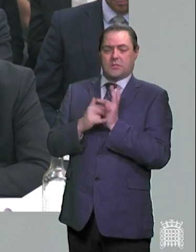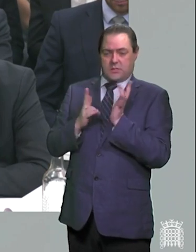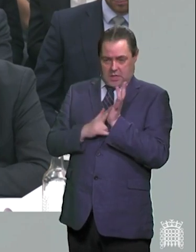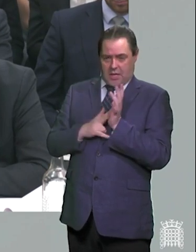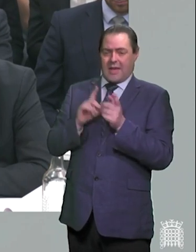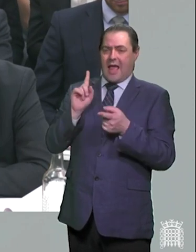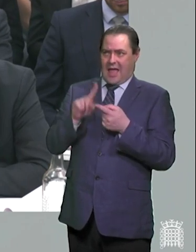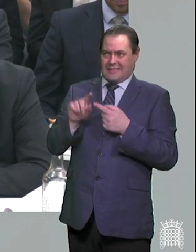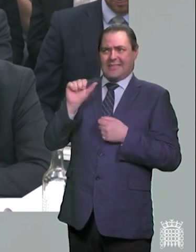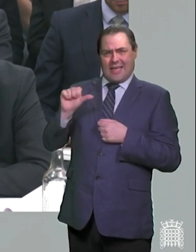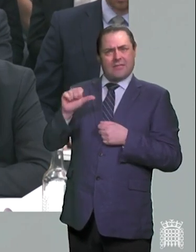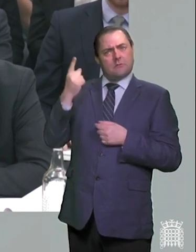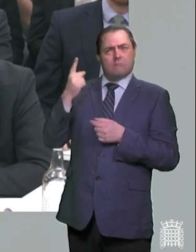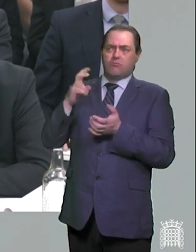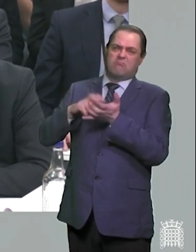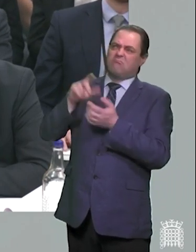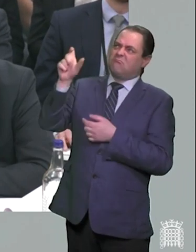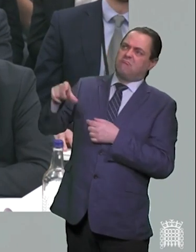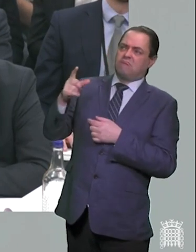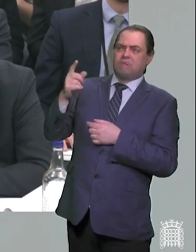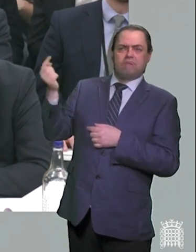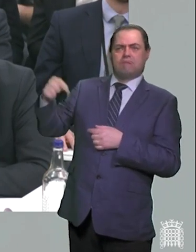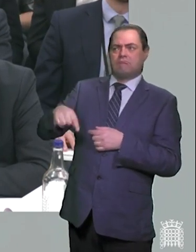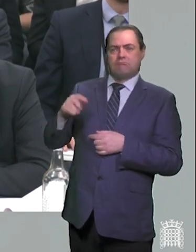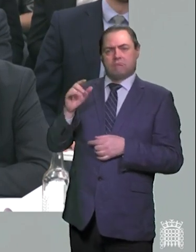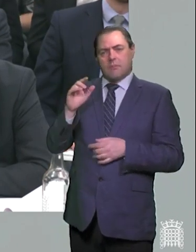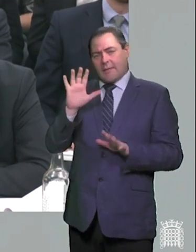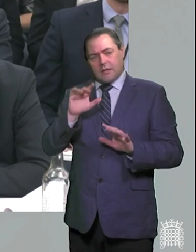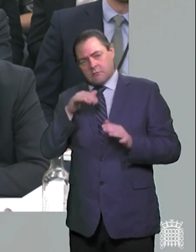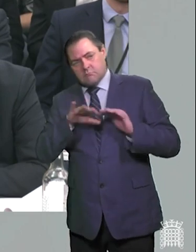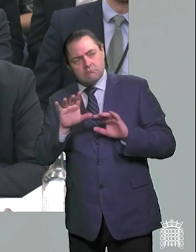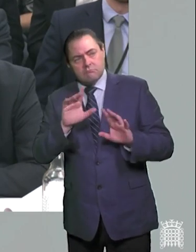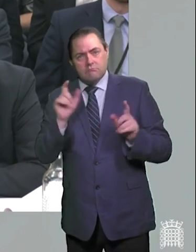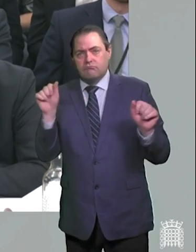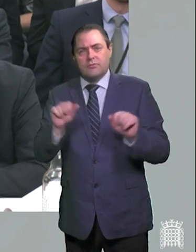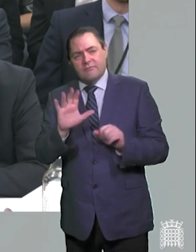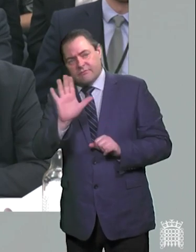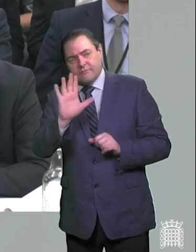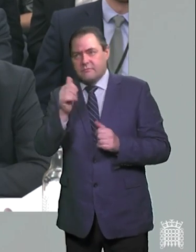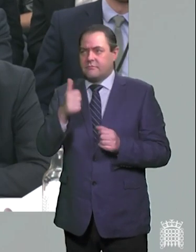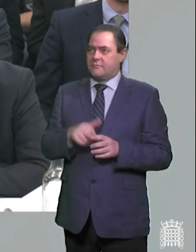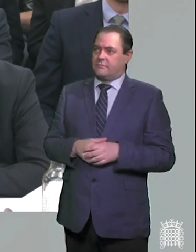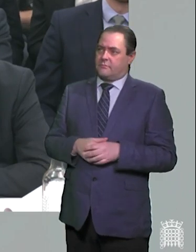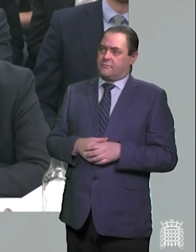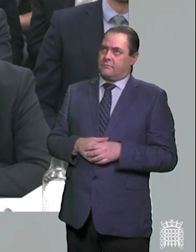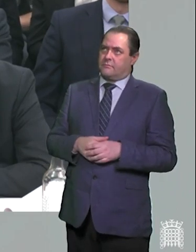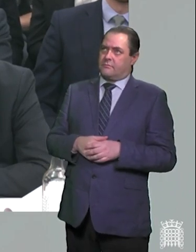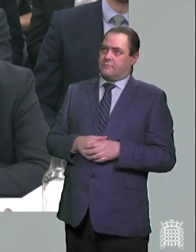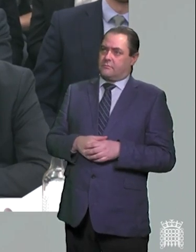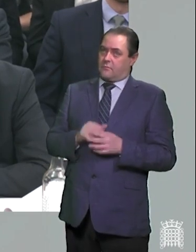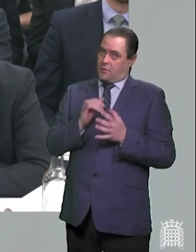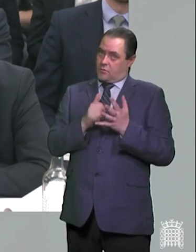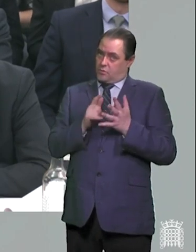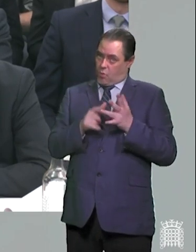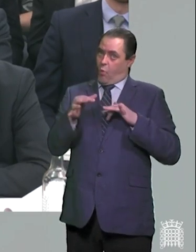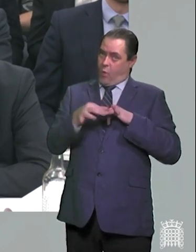yes, there was a contractor who was working in the building who popped her head round the door very briefly. So there was your wife